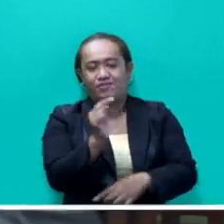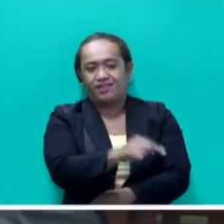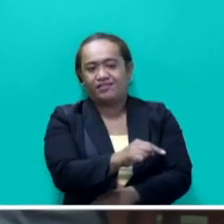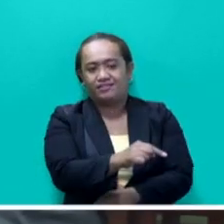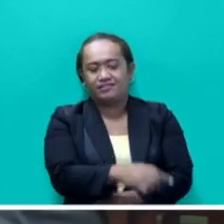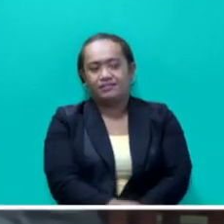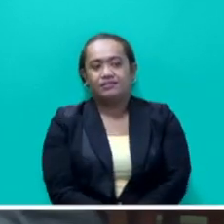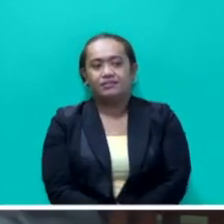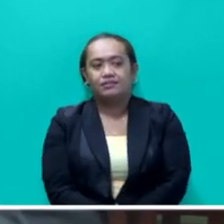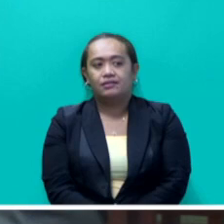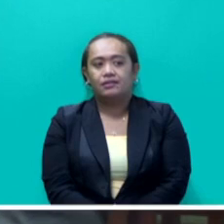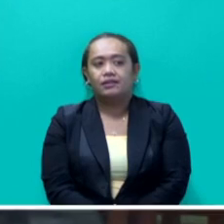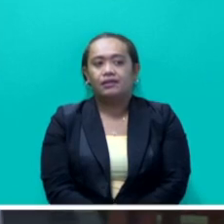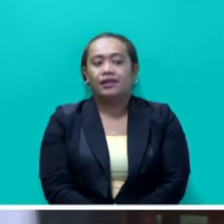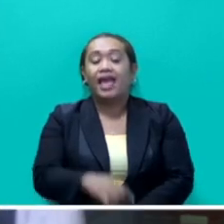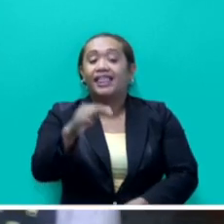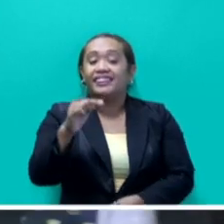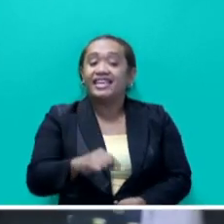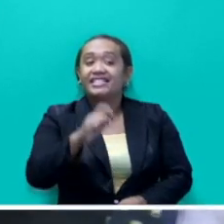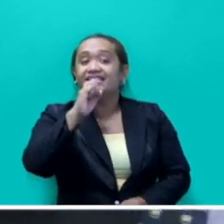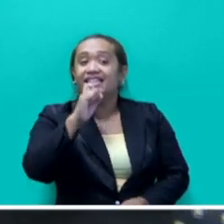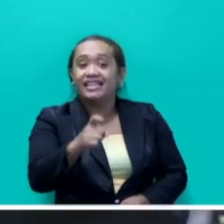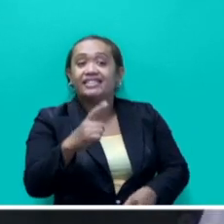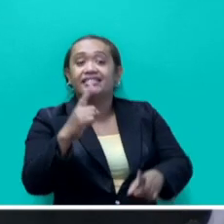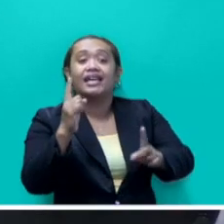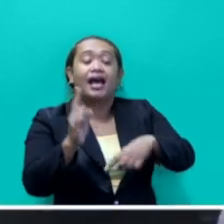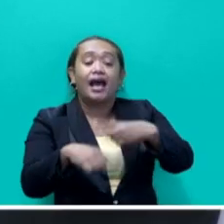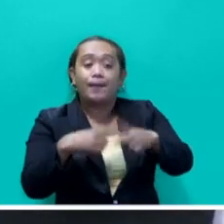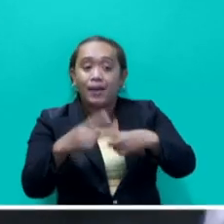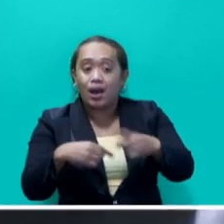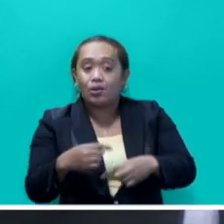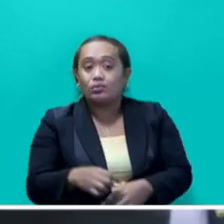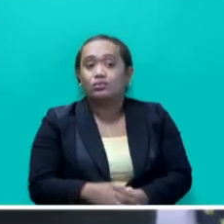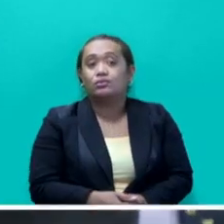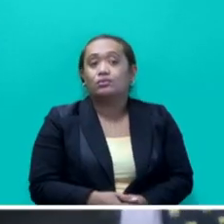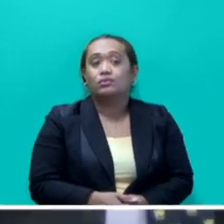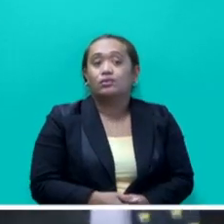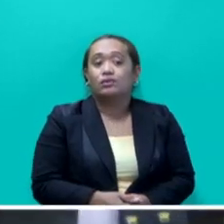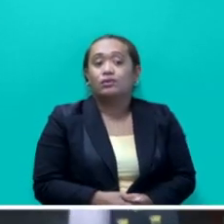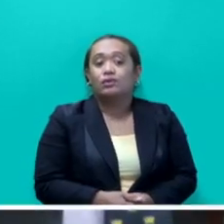This is about the land that has been de-reserved.